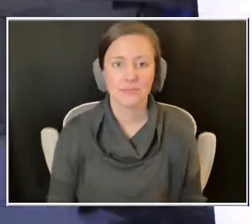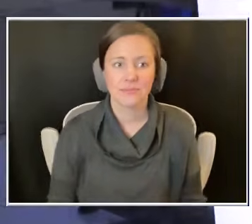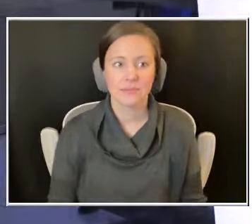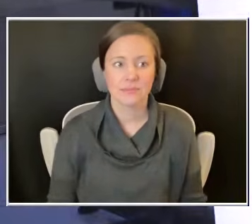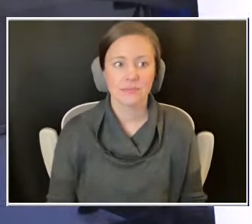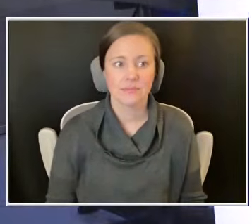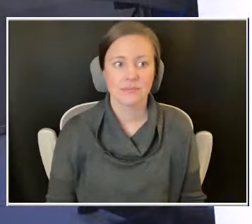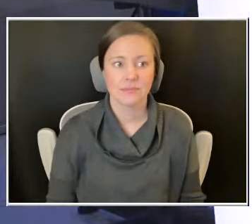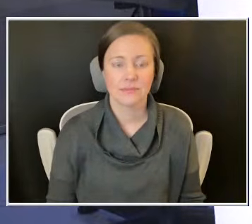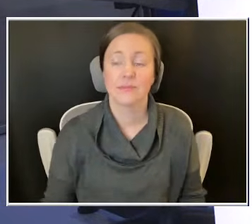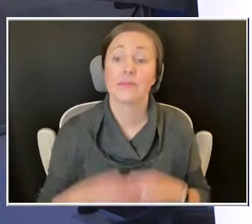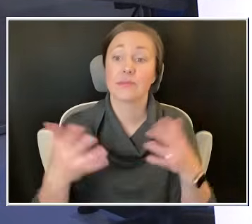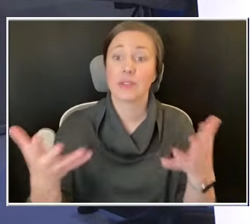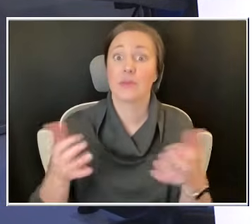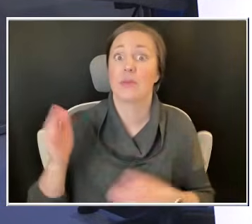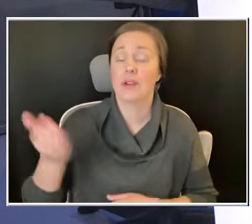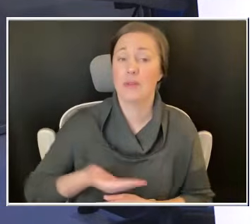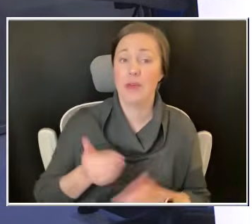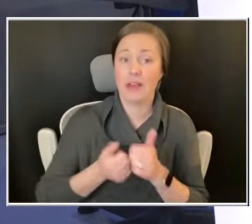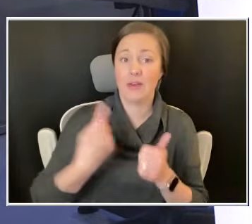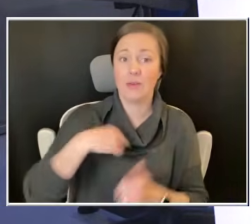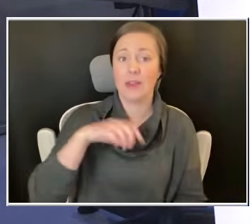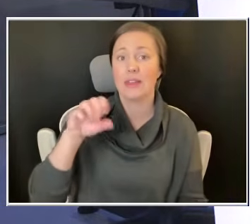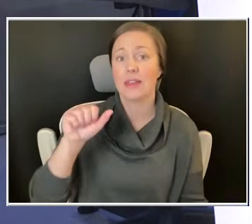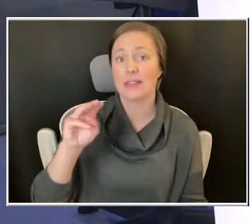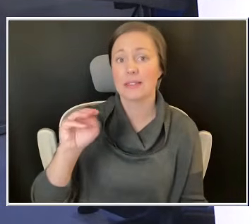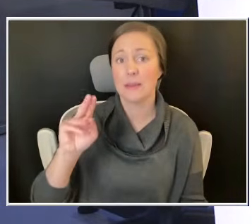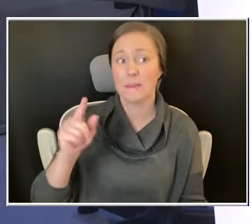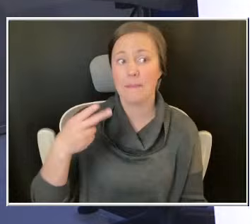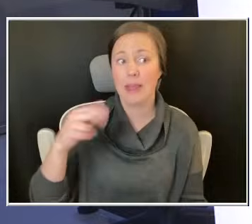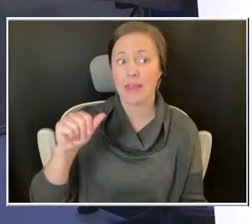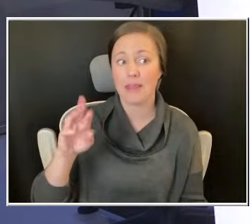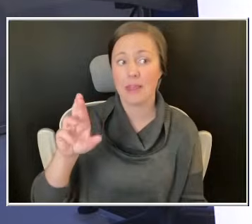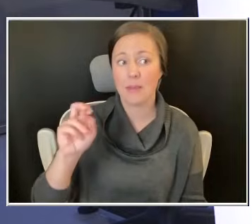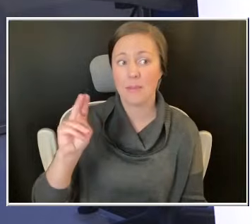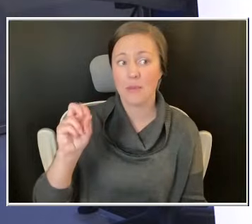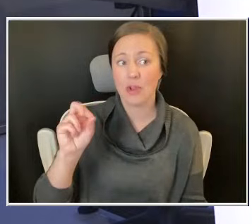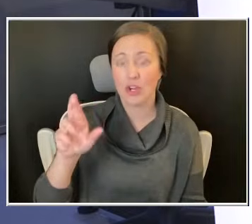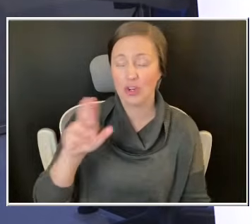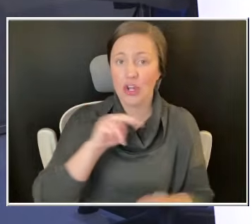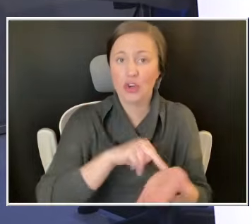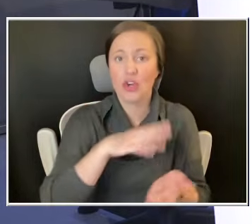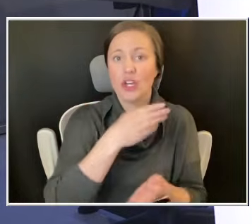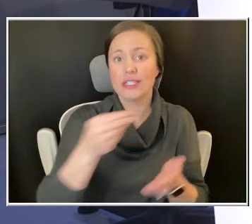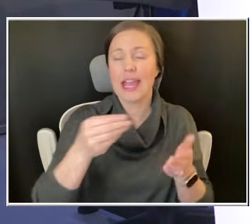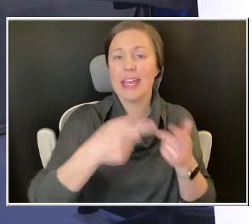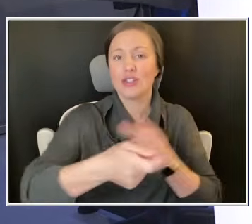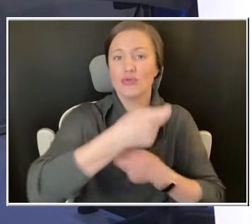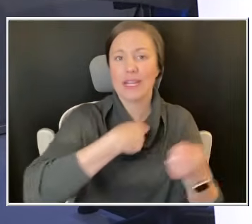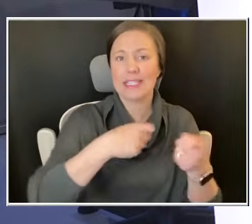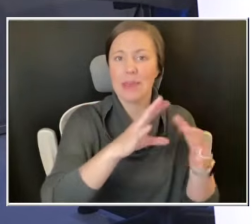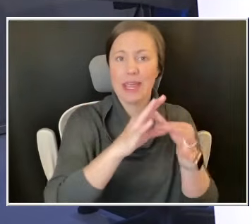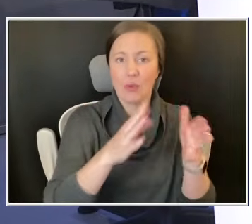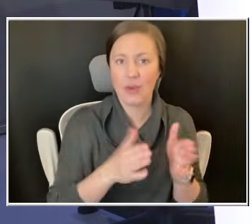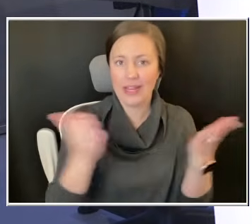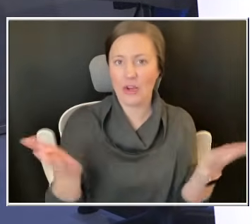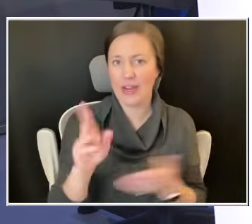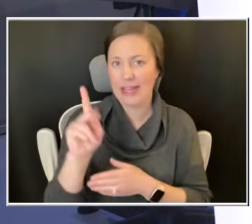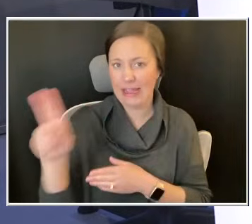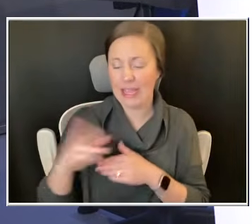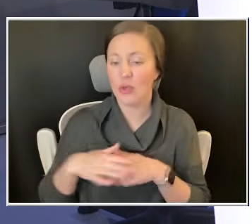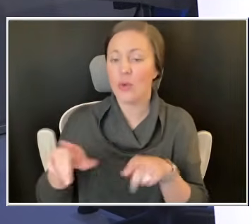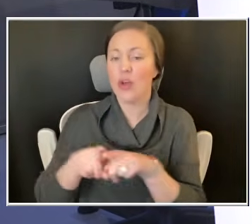We want to welcome to our studio Samantha Brenner. She is a nurse and transplant coordinator here at the health system. Alongside me is Dr. Jeff